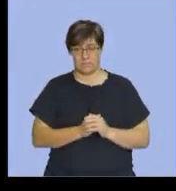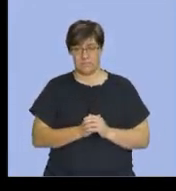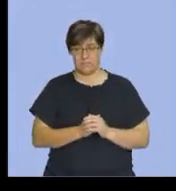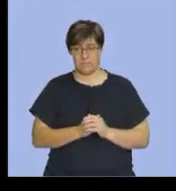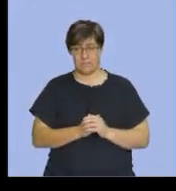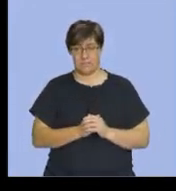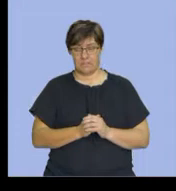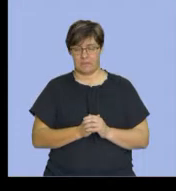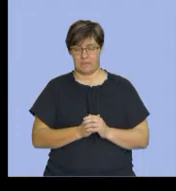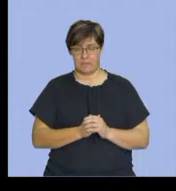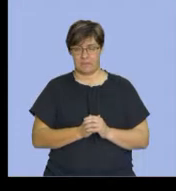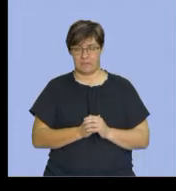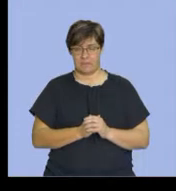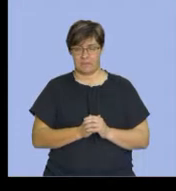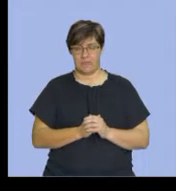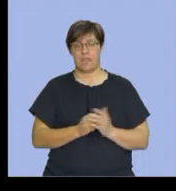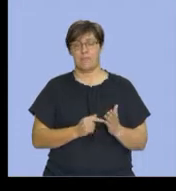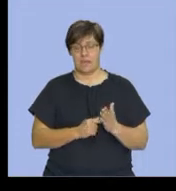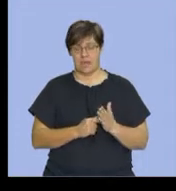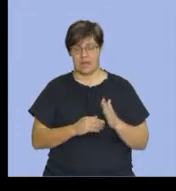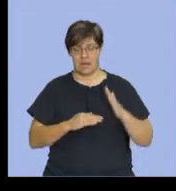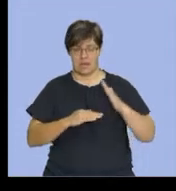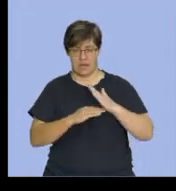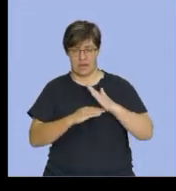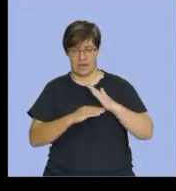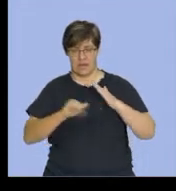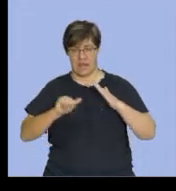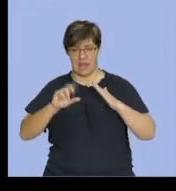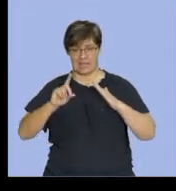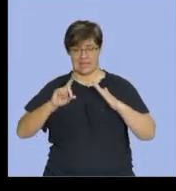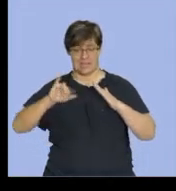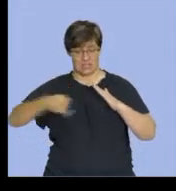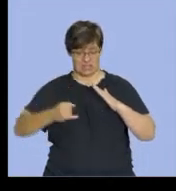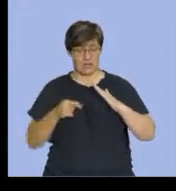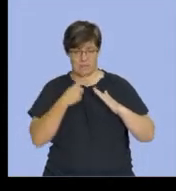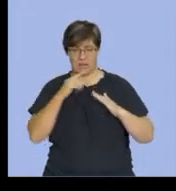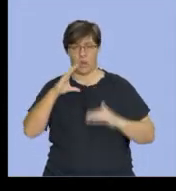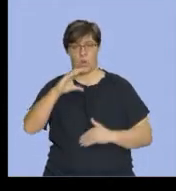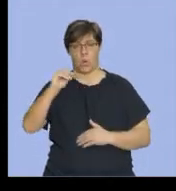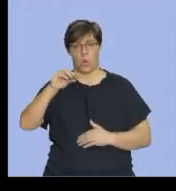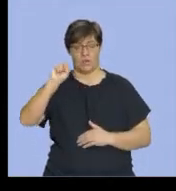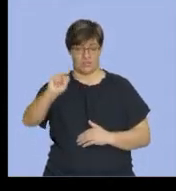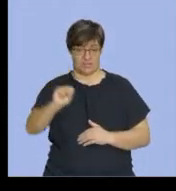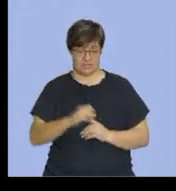Horizontal is adjacent. That means I'm going to use cos. So,